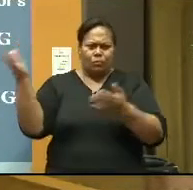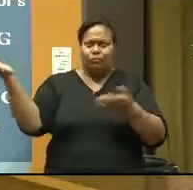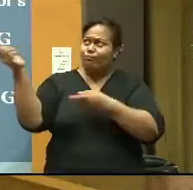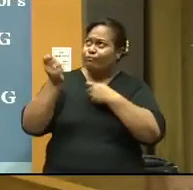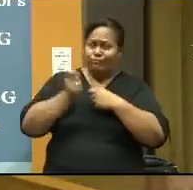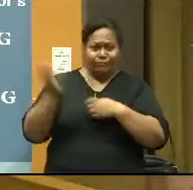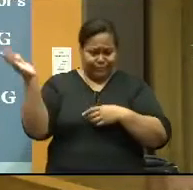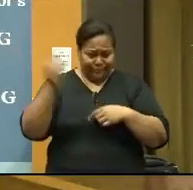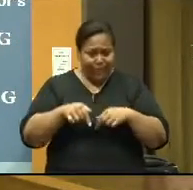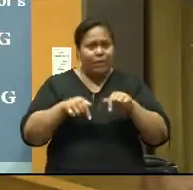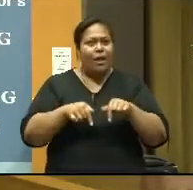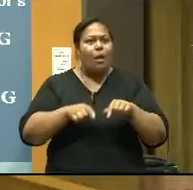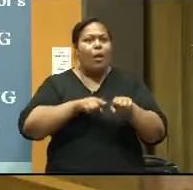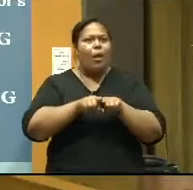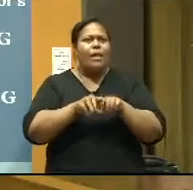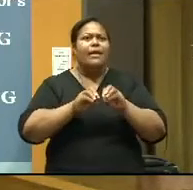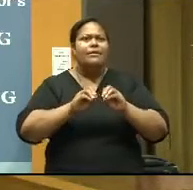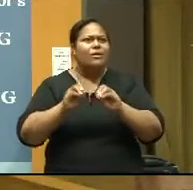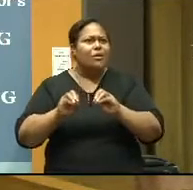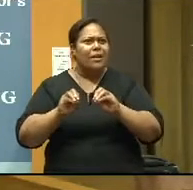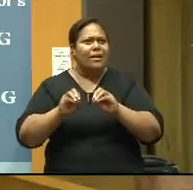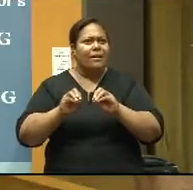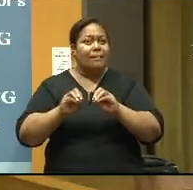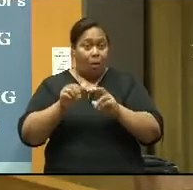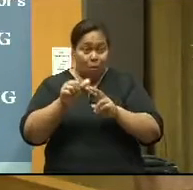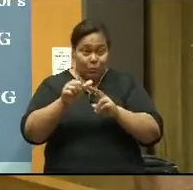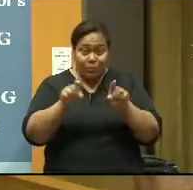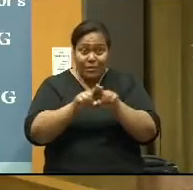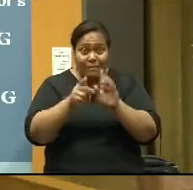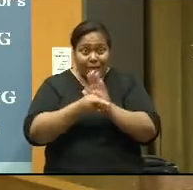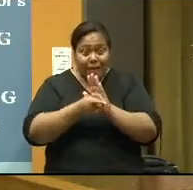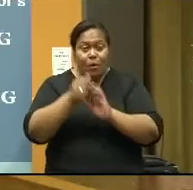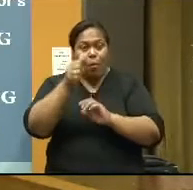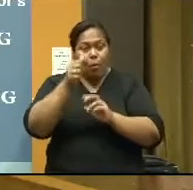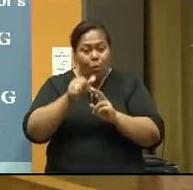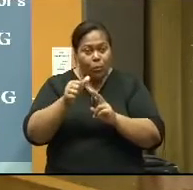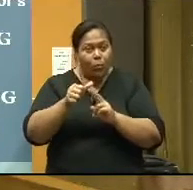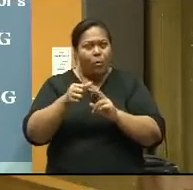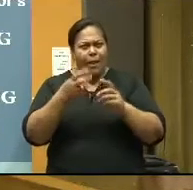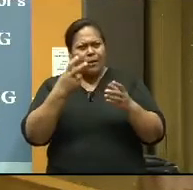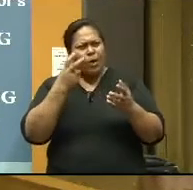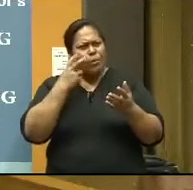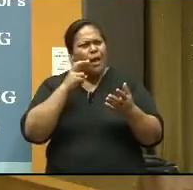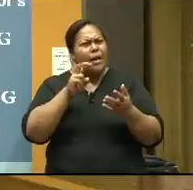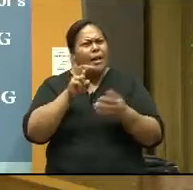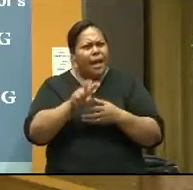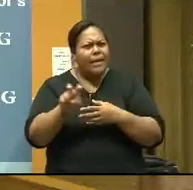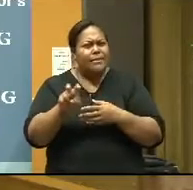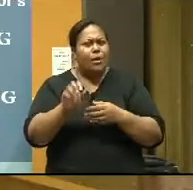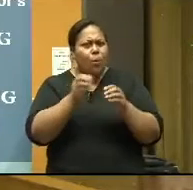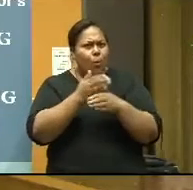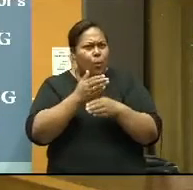teaching. But at the same time, be able to recognize the